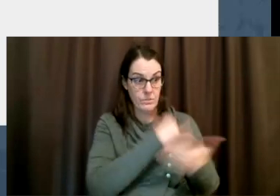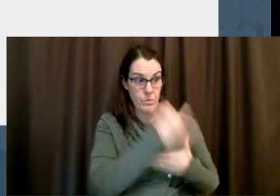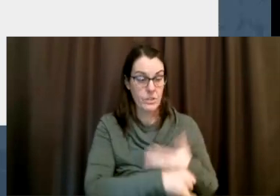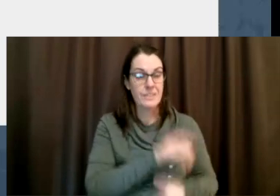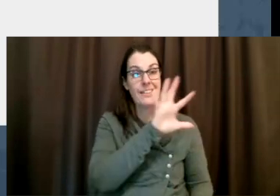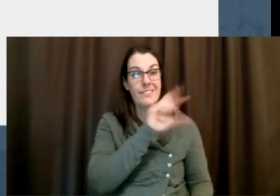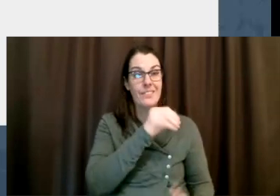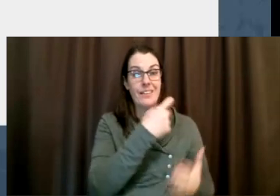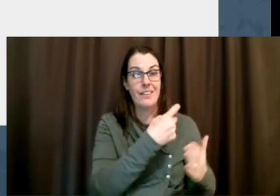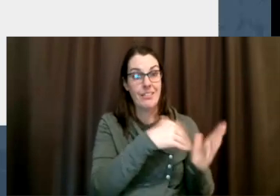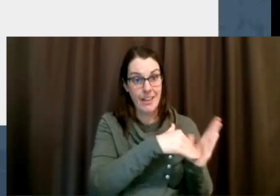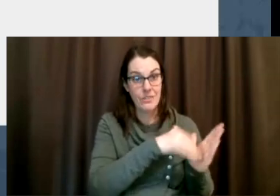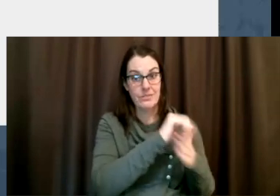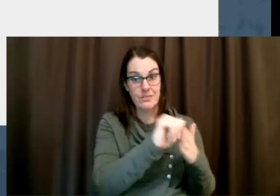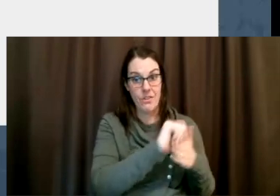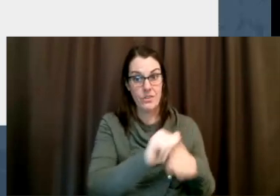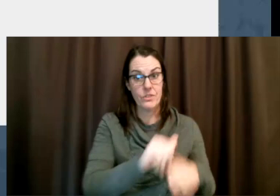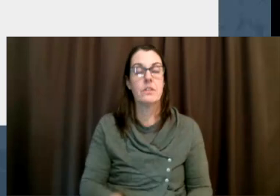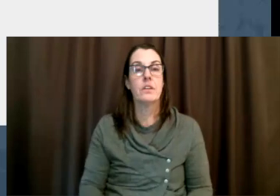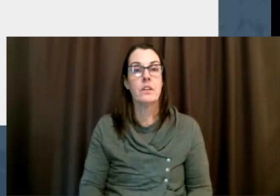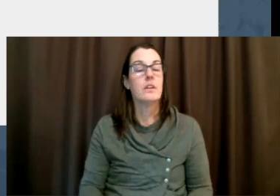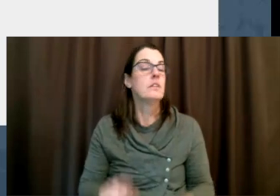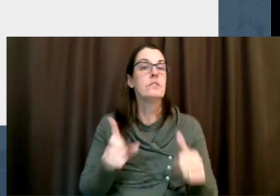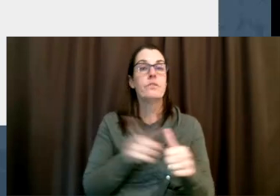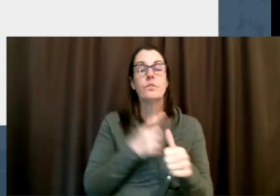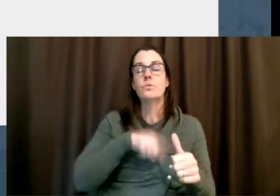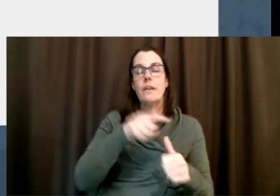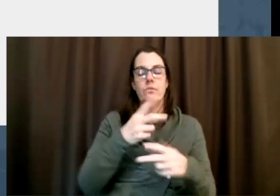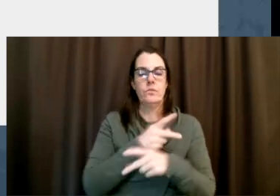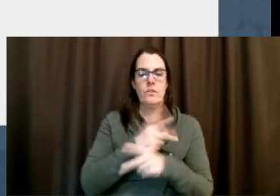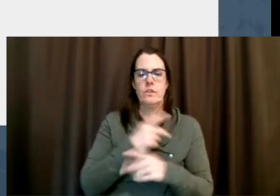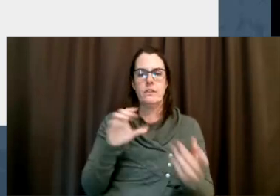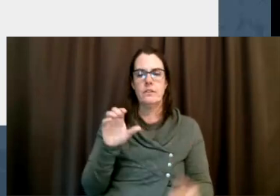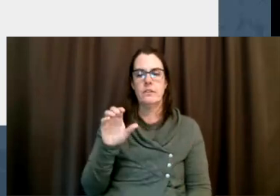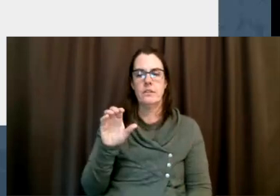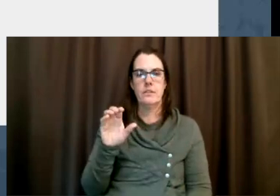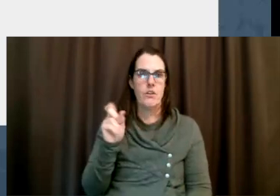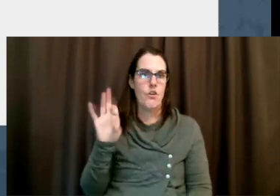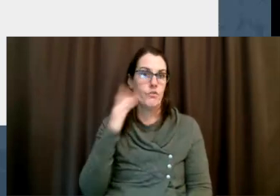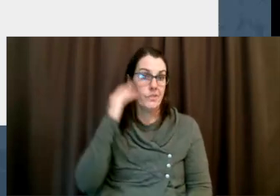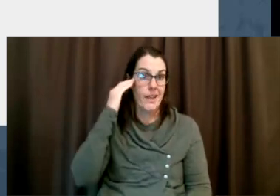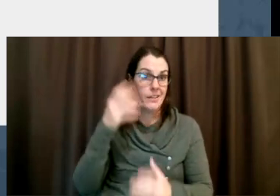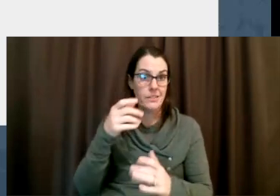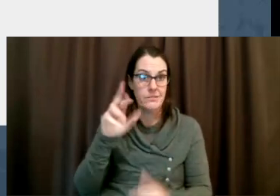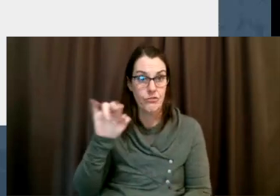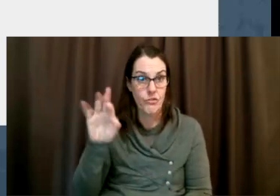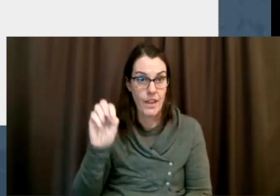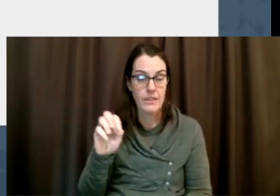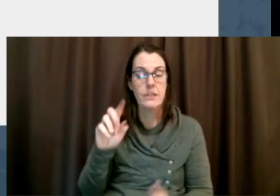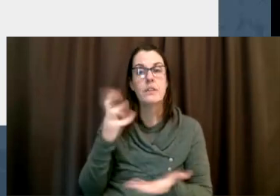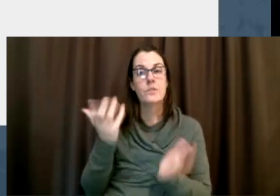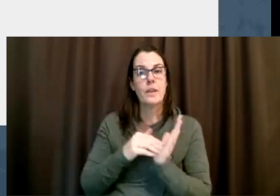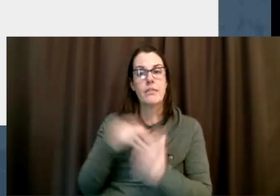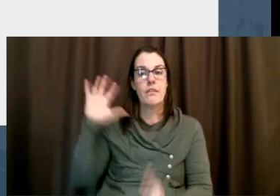that case, we have to first calculate what the overhead rate is. Overhead rate is going to be the total indirect costs divided